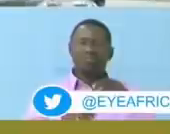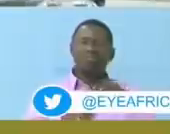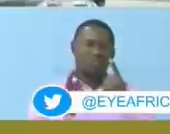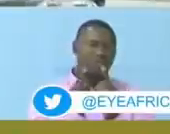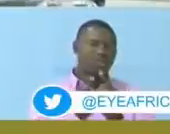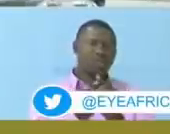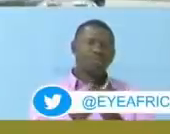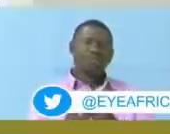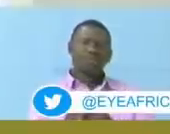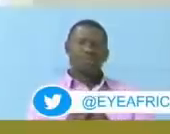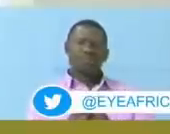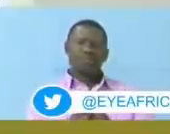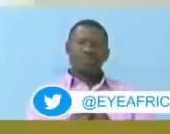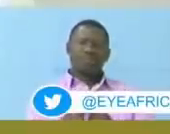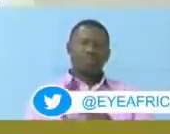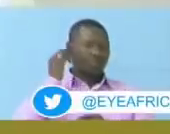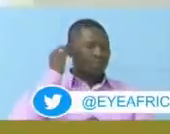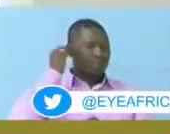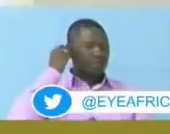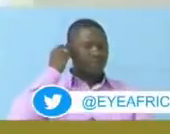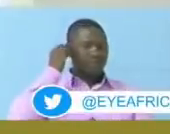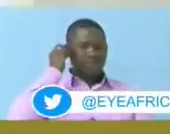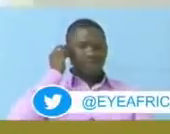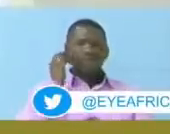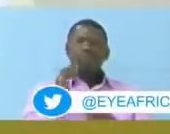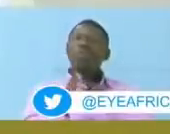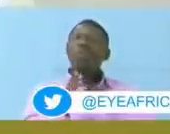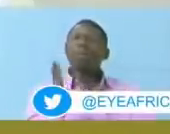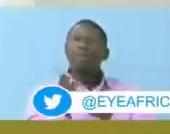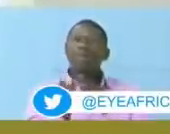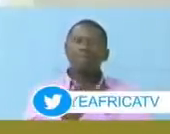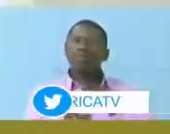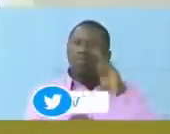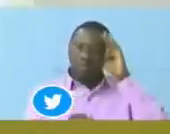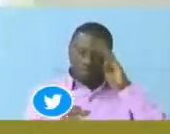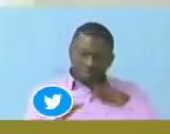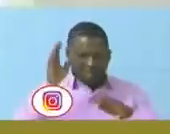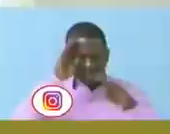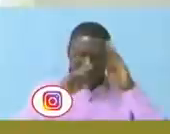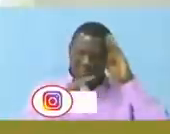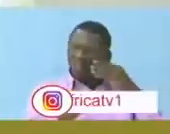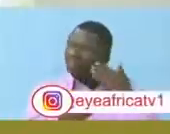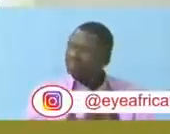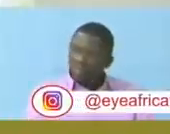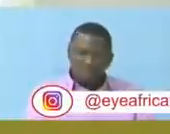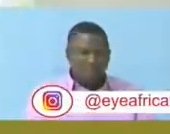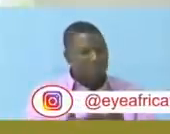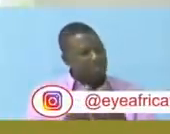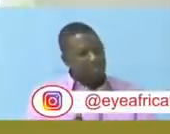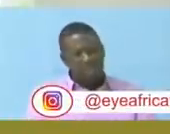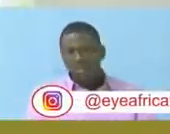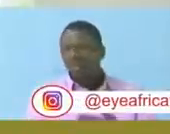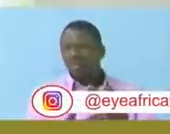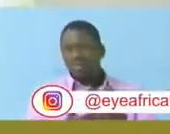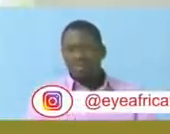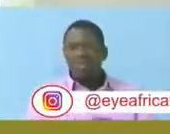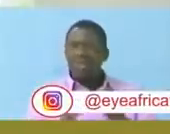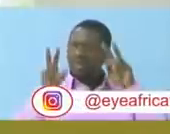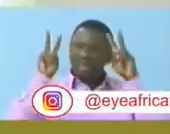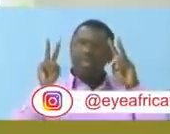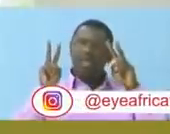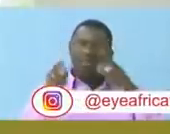The bottom line here is you pleaded with Jame, yes, for their reinstatement. And he accepted. And